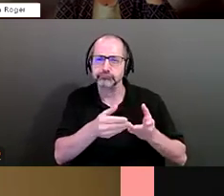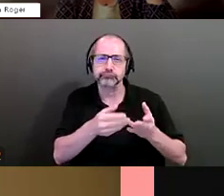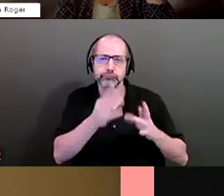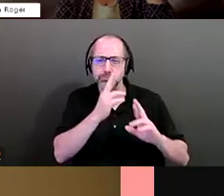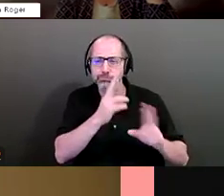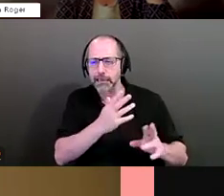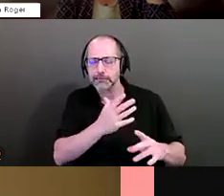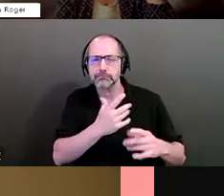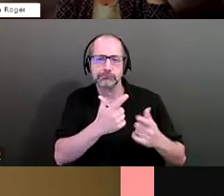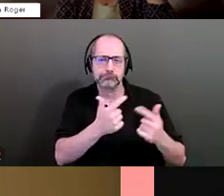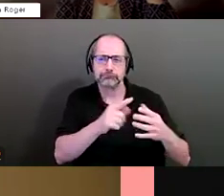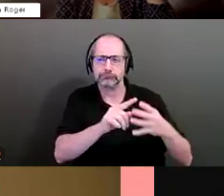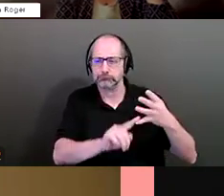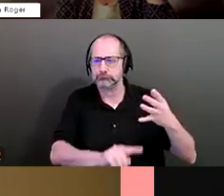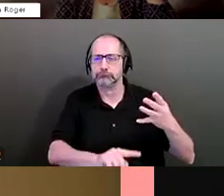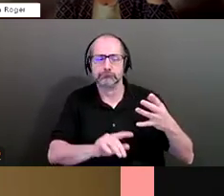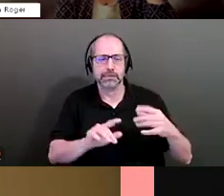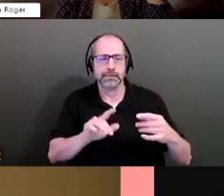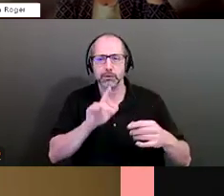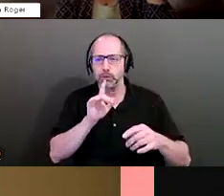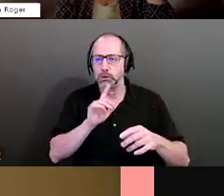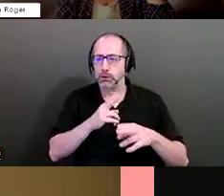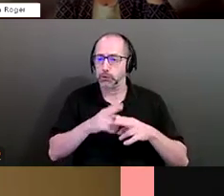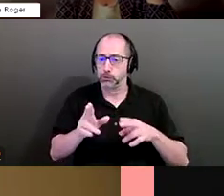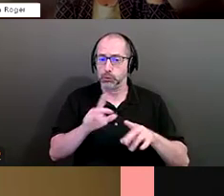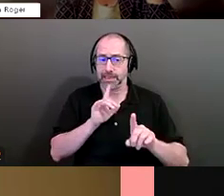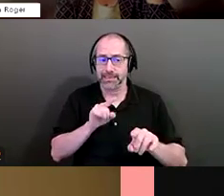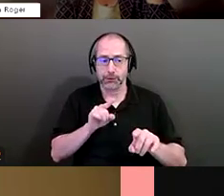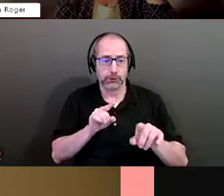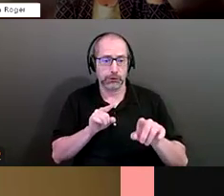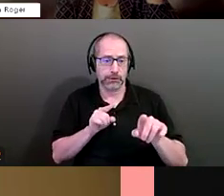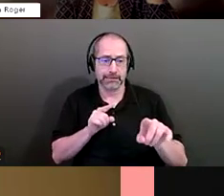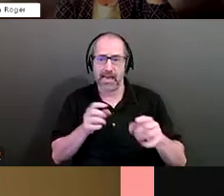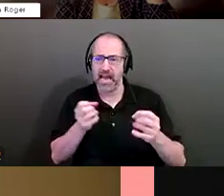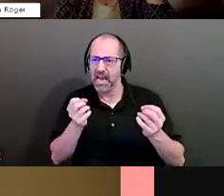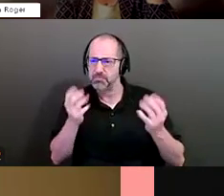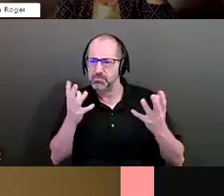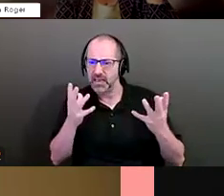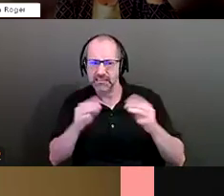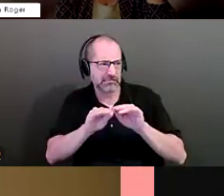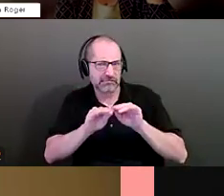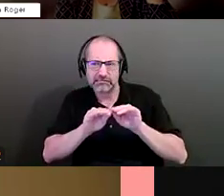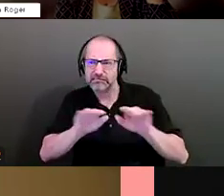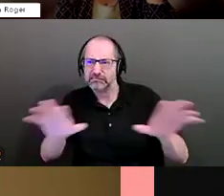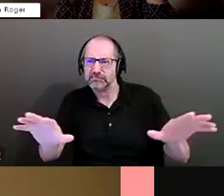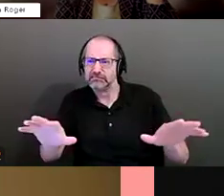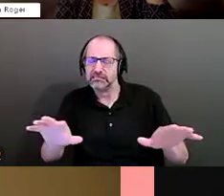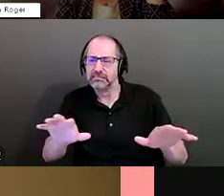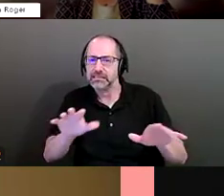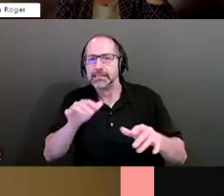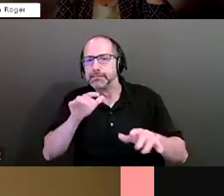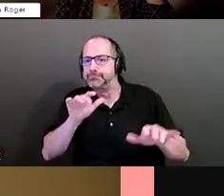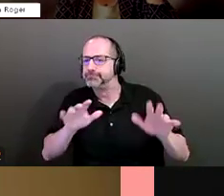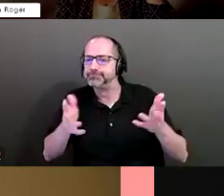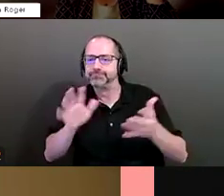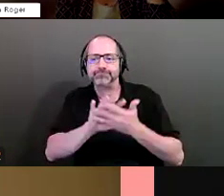In terms of the prevalence, I think the short answer is we're not sure. But according to the best evidence we have, it